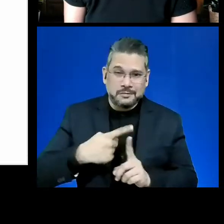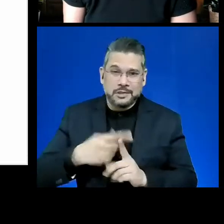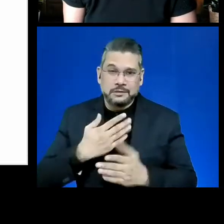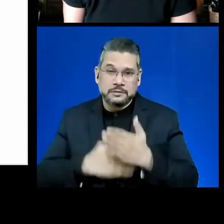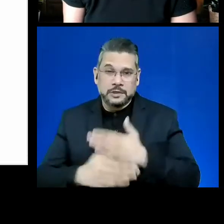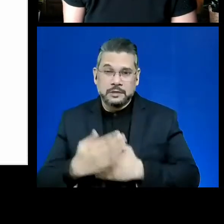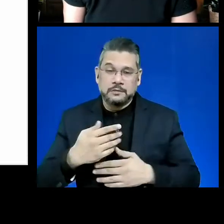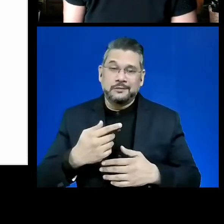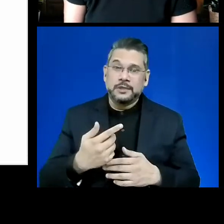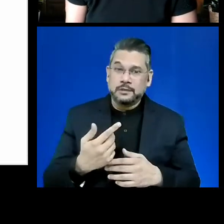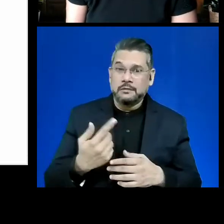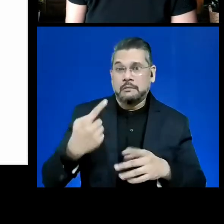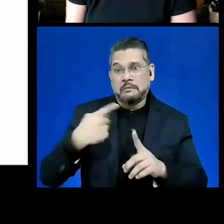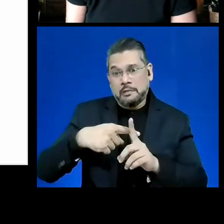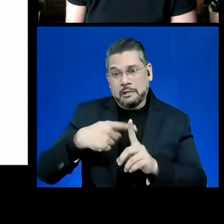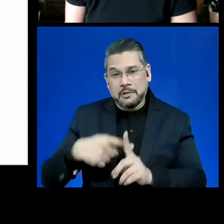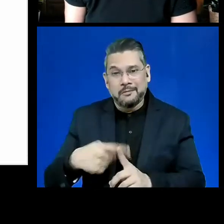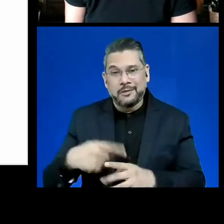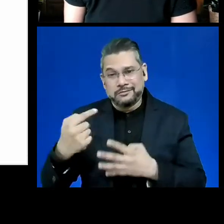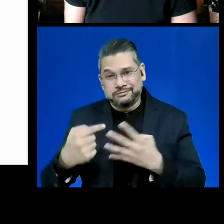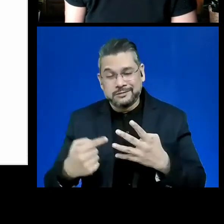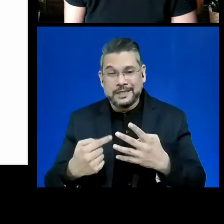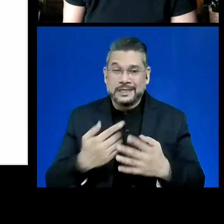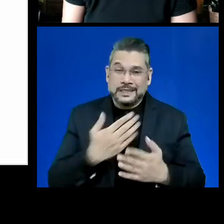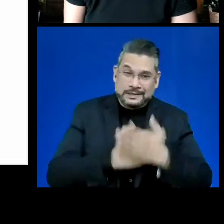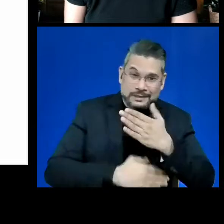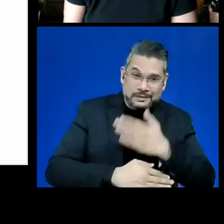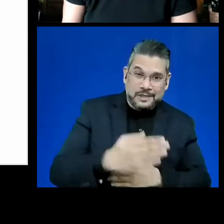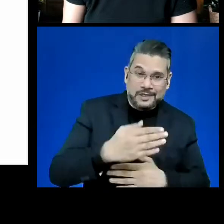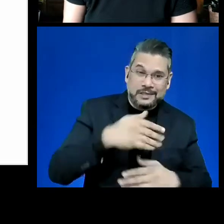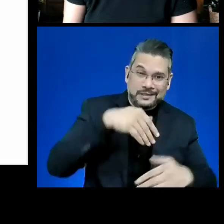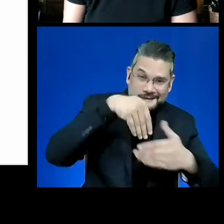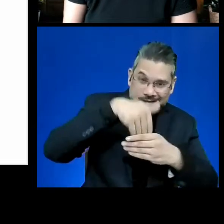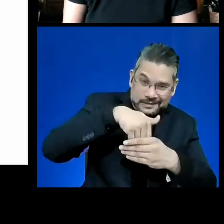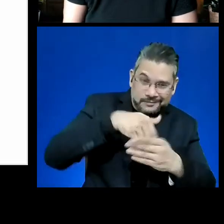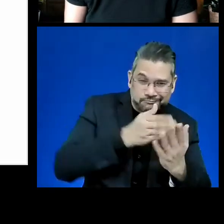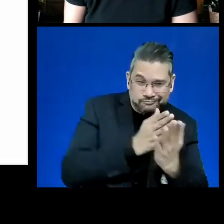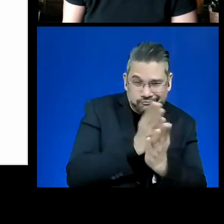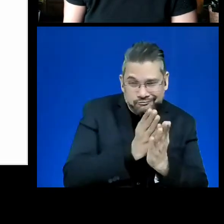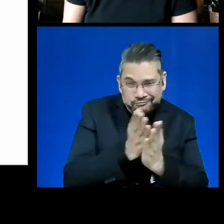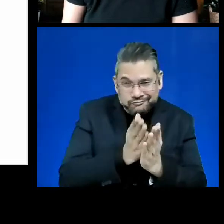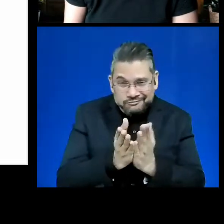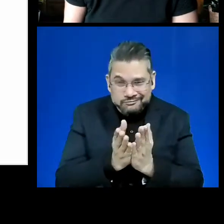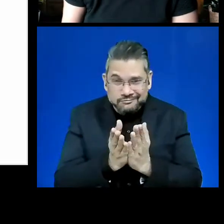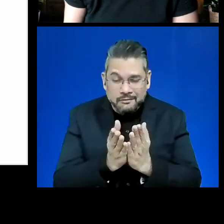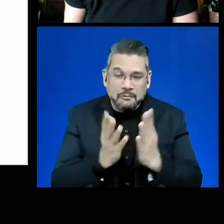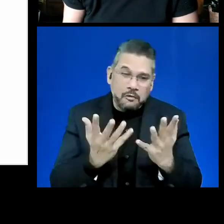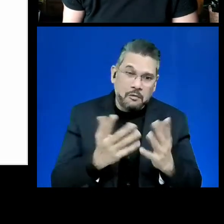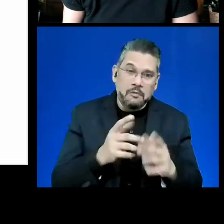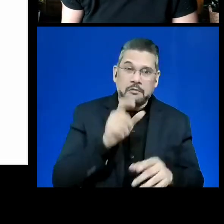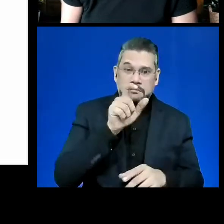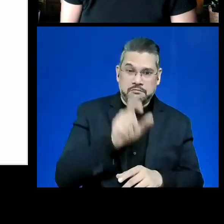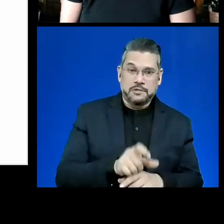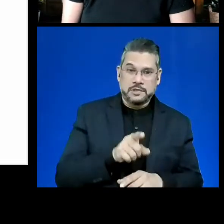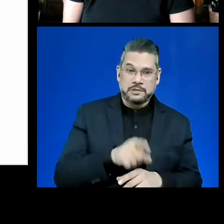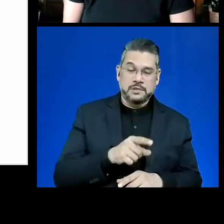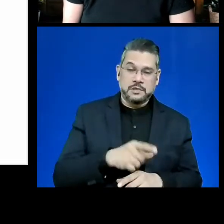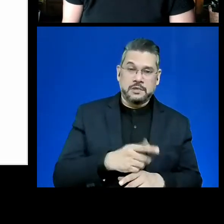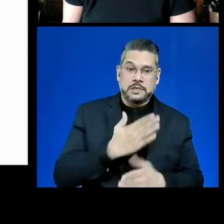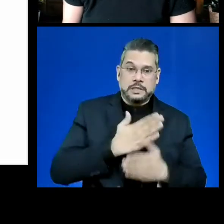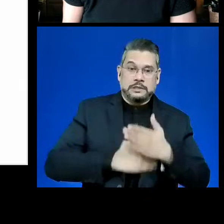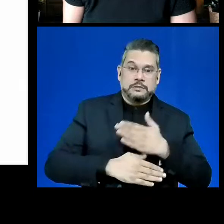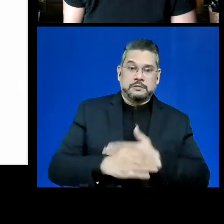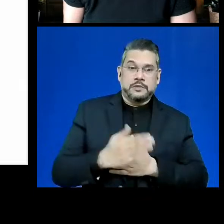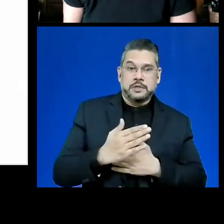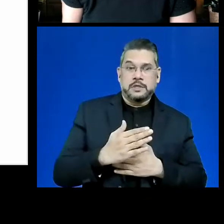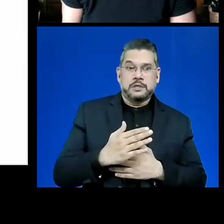types of disabilities, and there are also so many different lengths of time that a person can be disabled. So you can